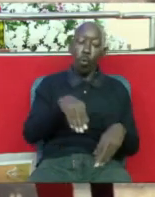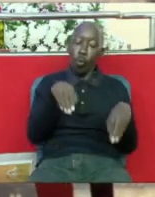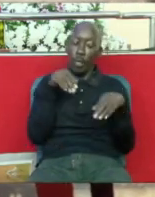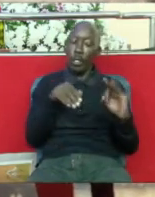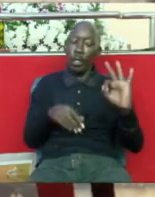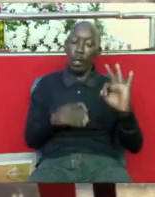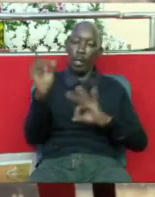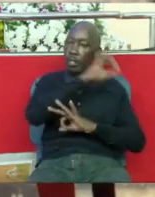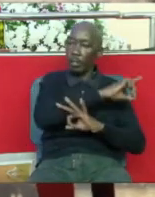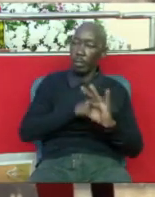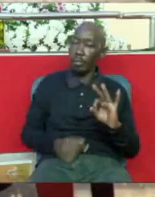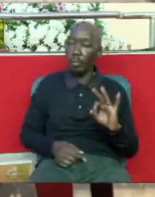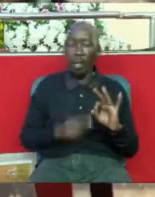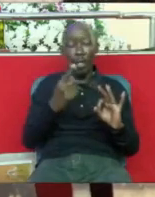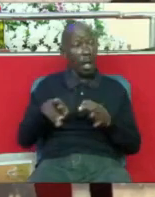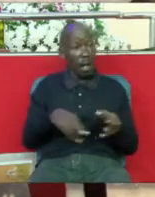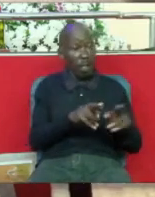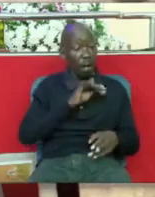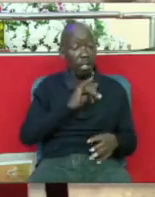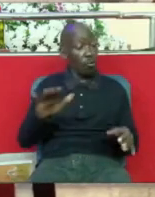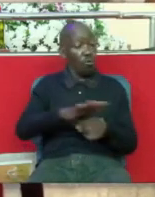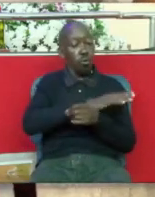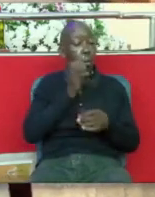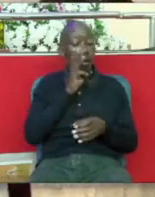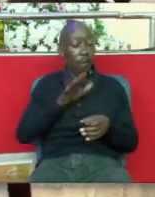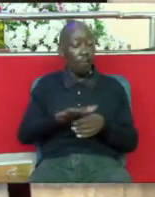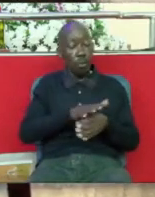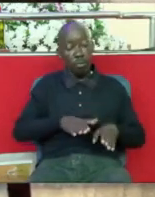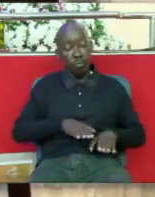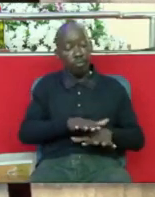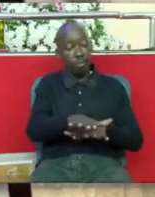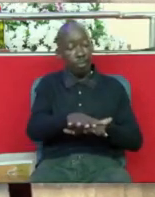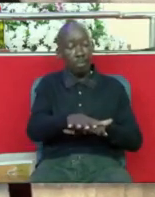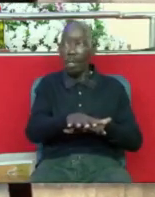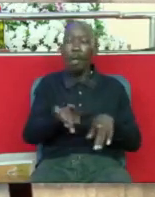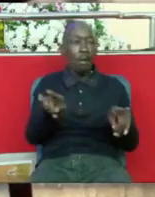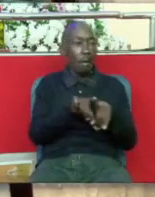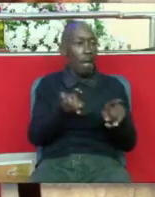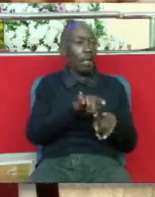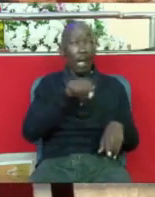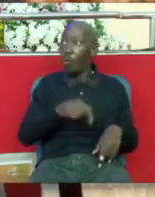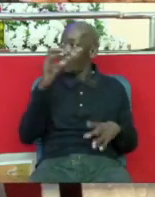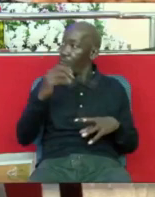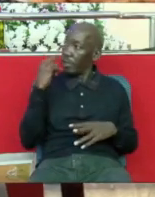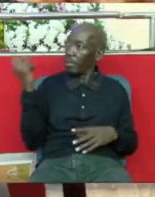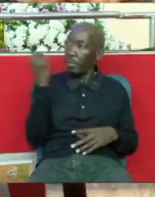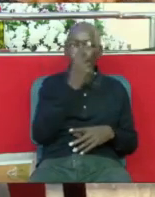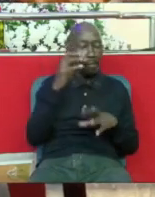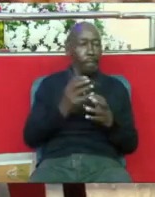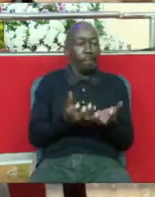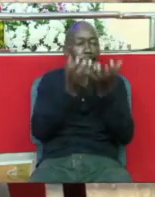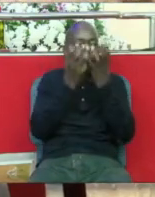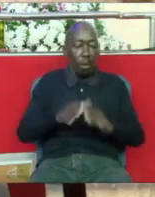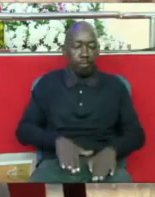siku tatu. The river is full. Mto ulikuwa umefurika. It is like El Nino that time. Ilikuwa ni mvua